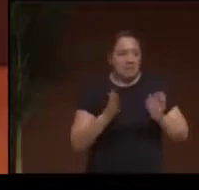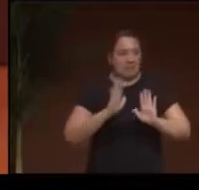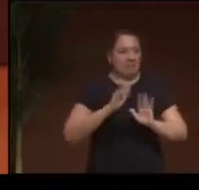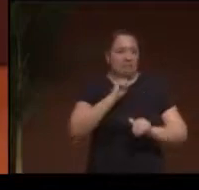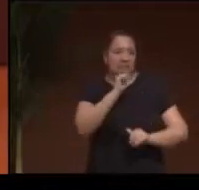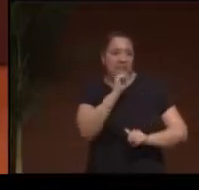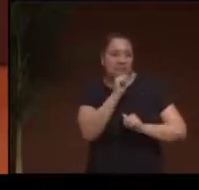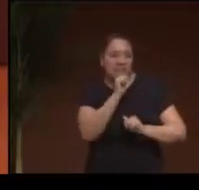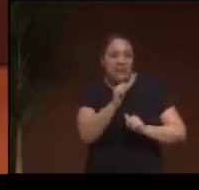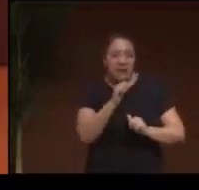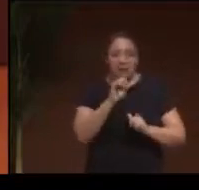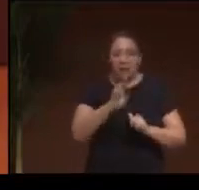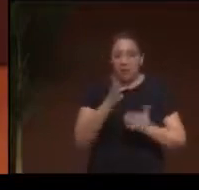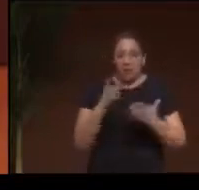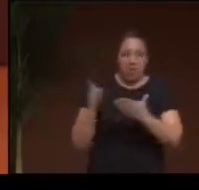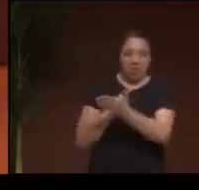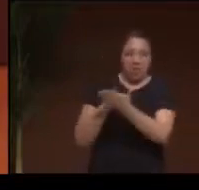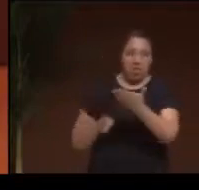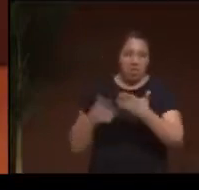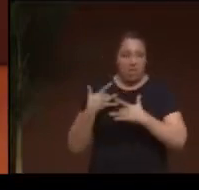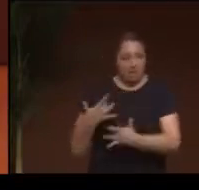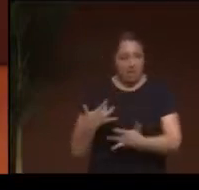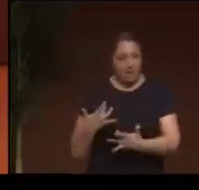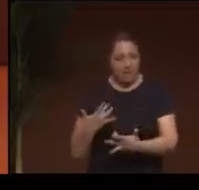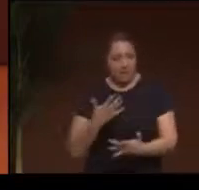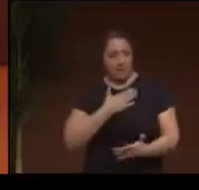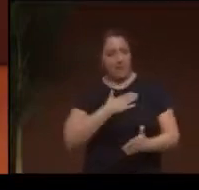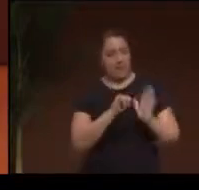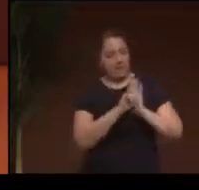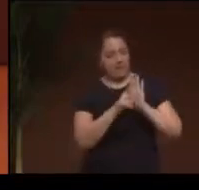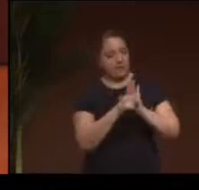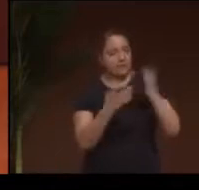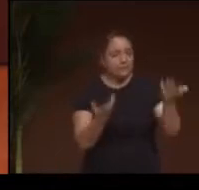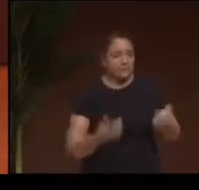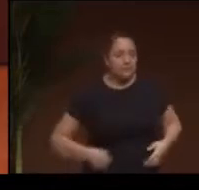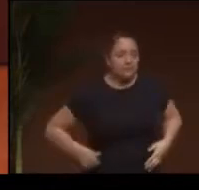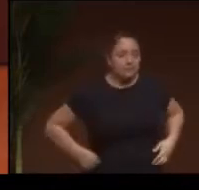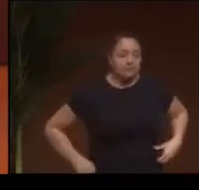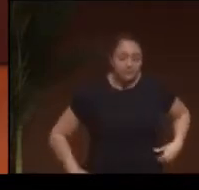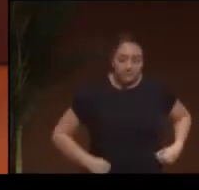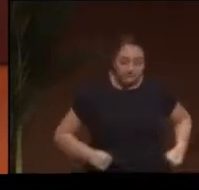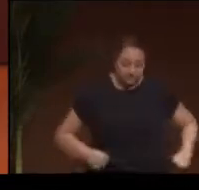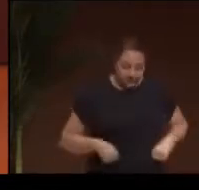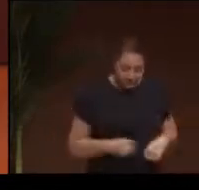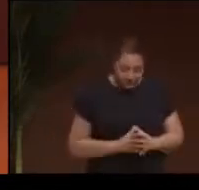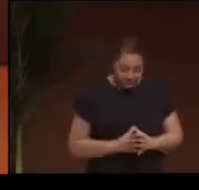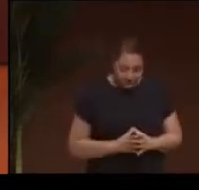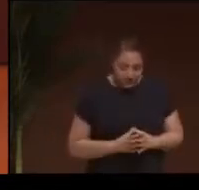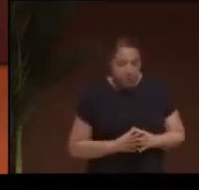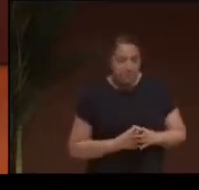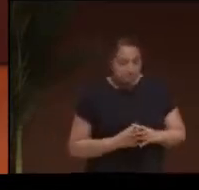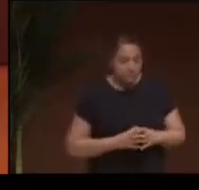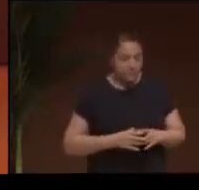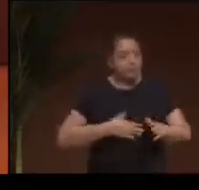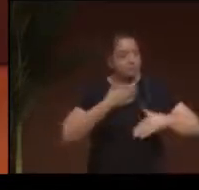critique, you know, my identity anyway. So, but somewhere along the line,